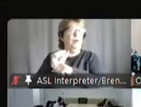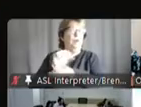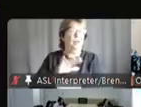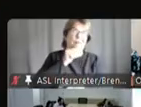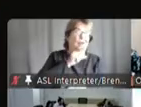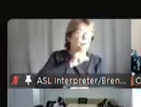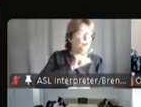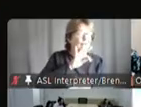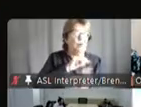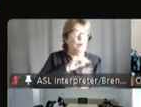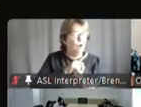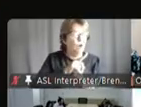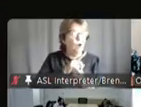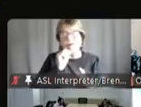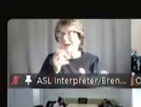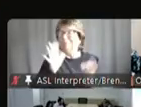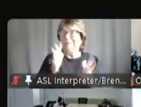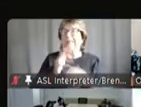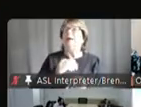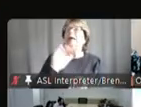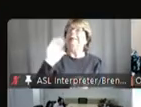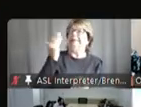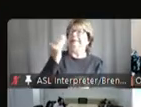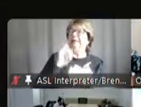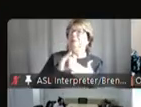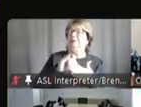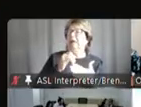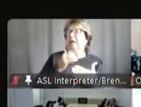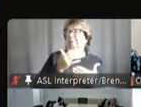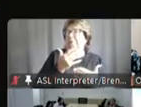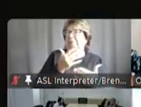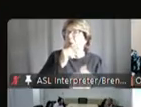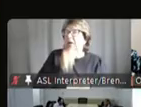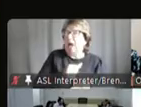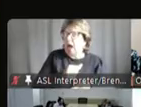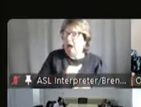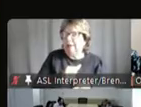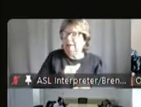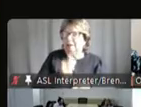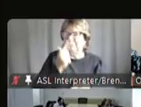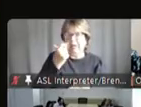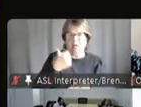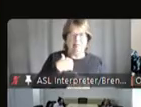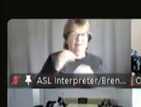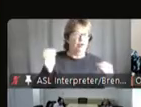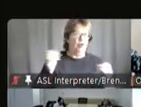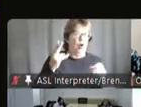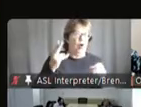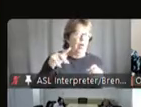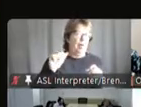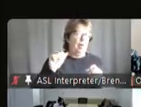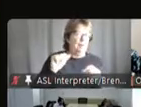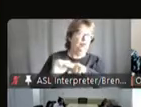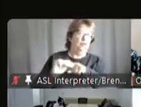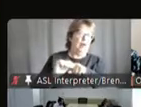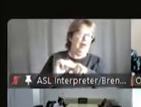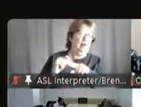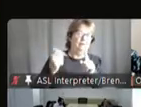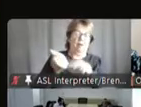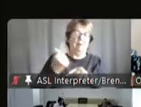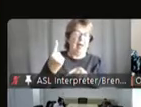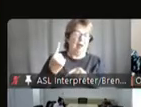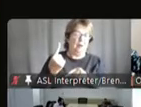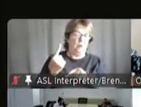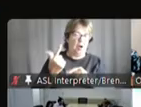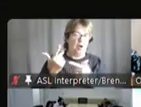It's seemingly to me like we may not be, given that, I've had no HIPAA training from anyone around this or any